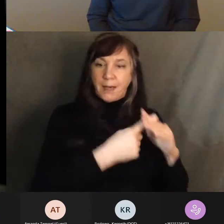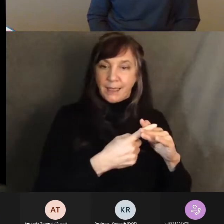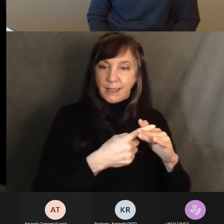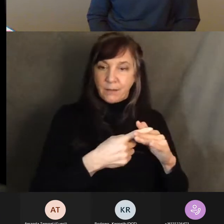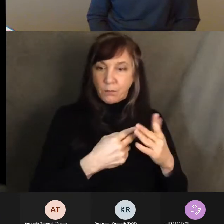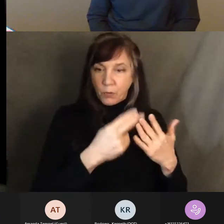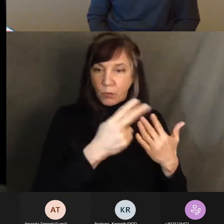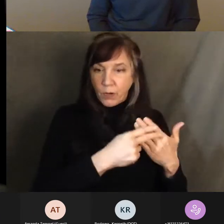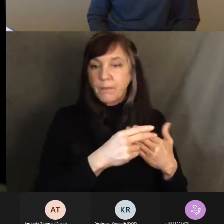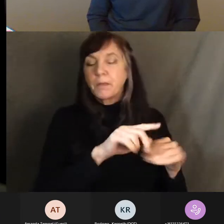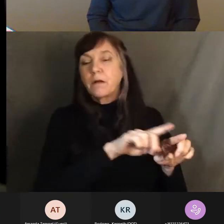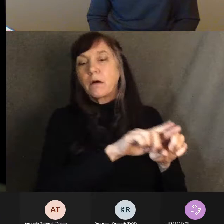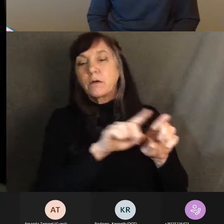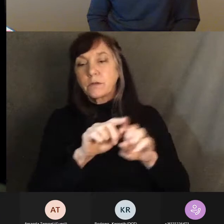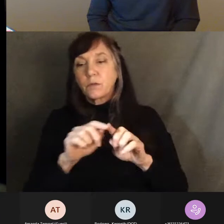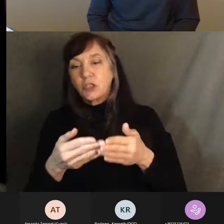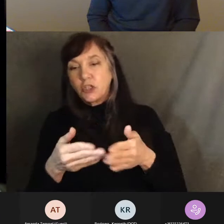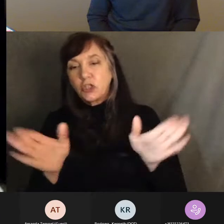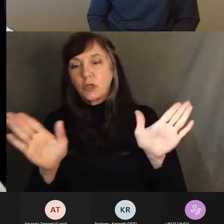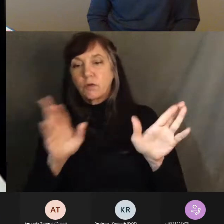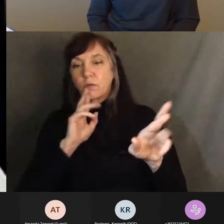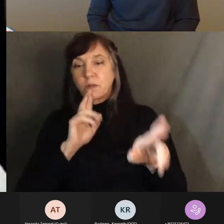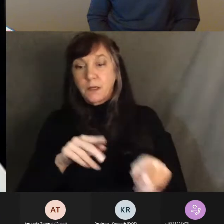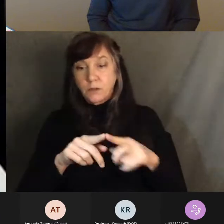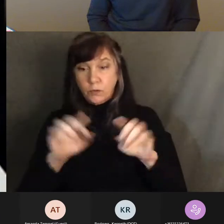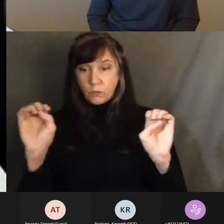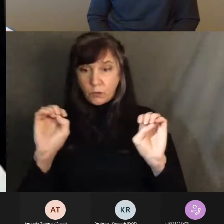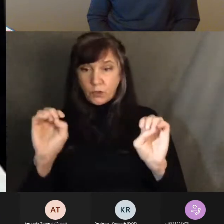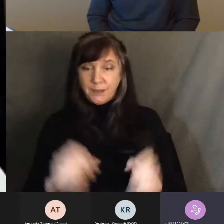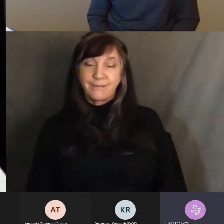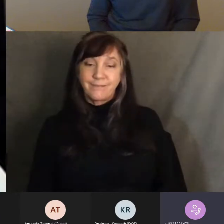our response to emergencies.